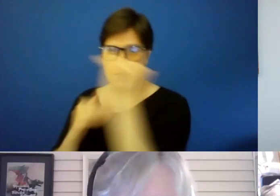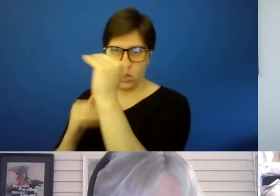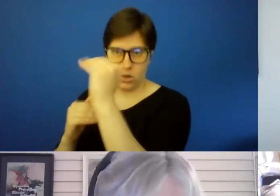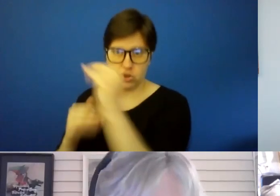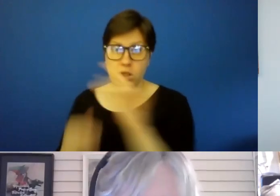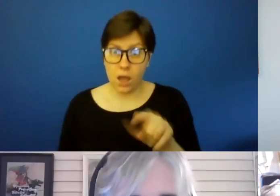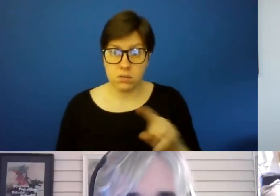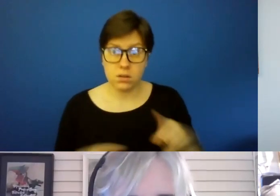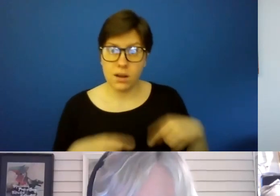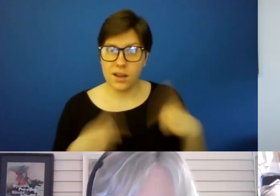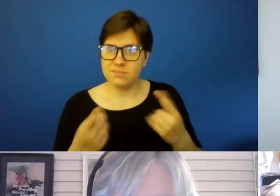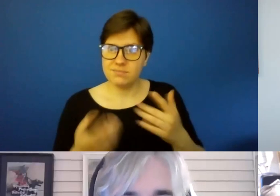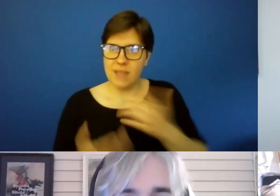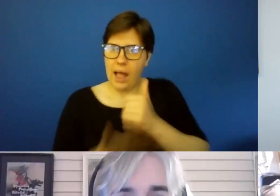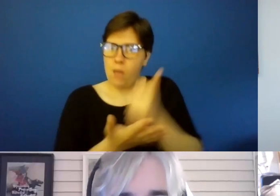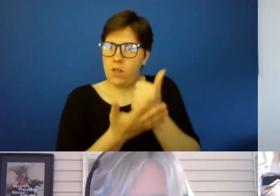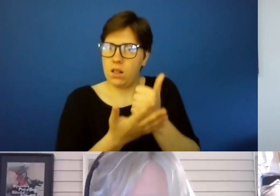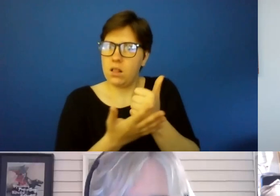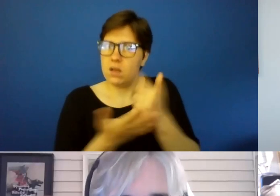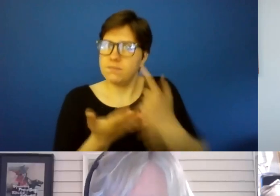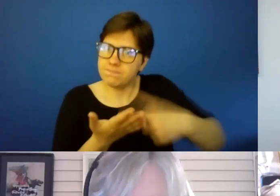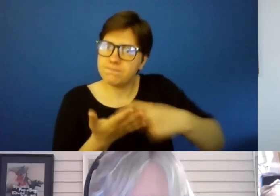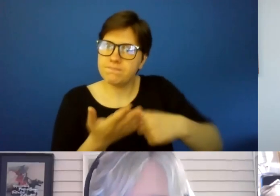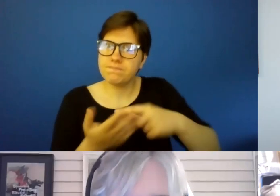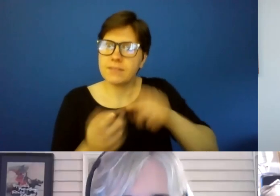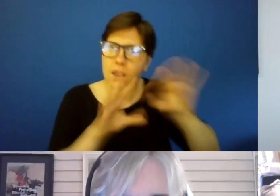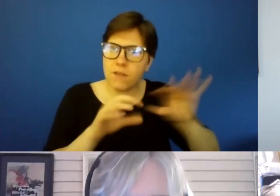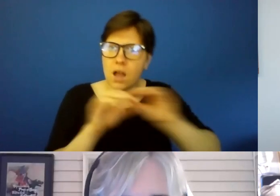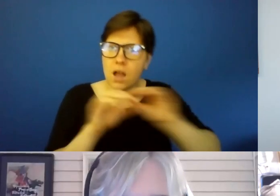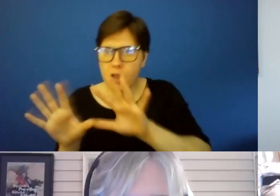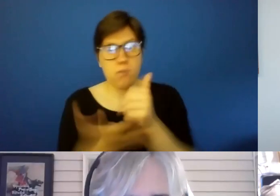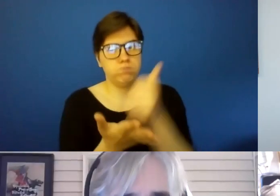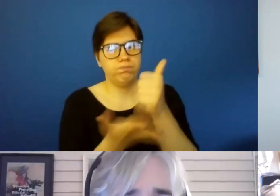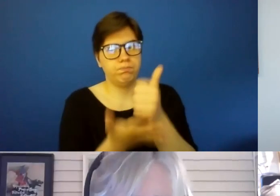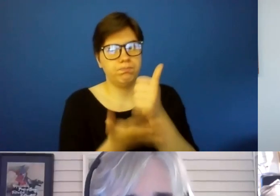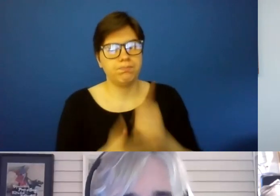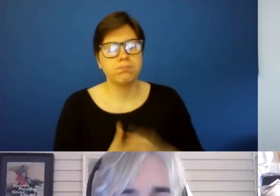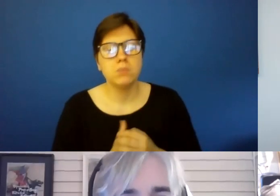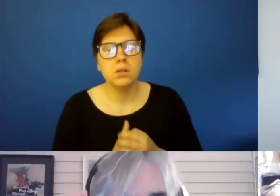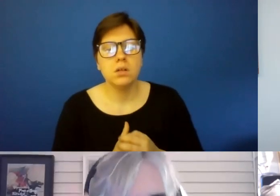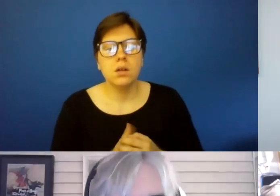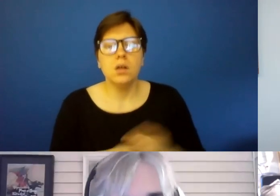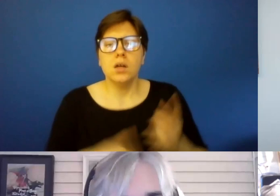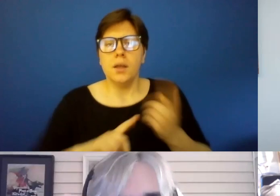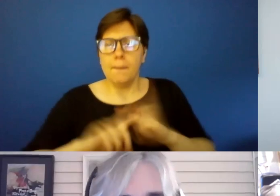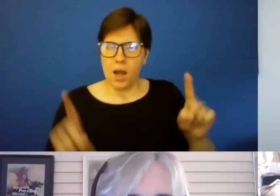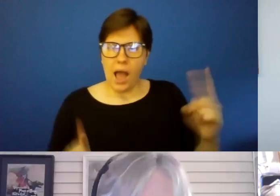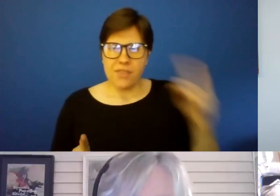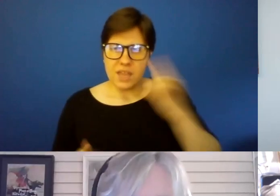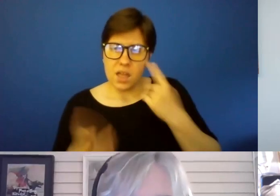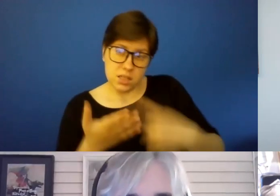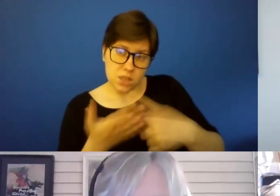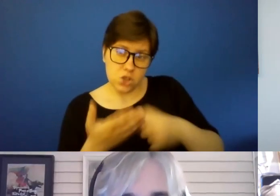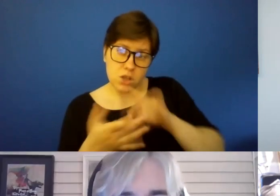very helpful from both of you, you know, clarification of what's at stake here. So, but I think the discussion about